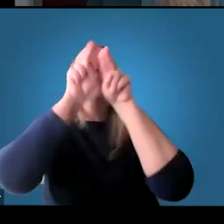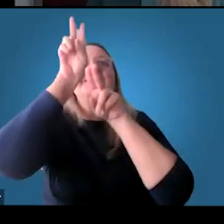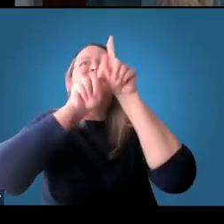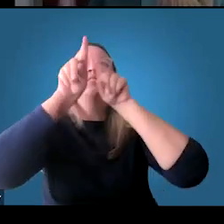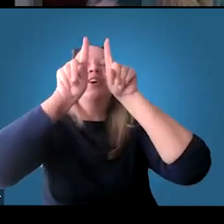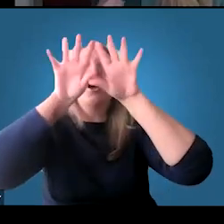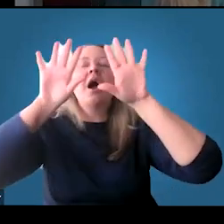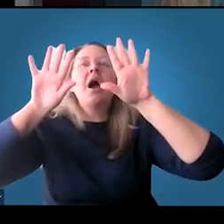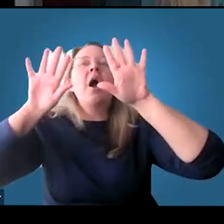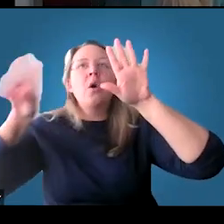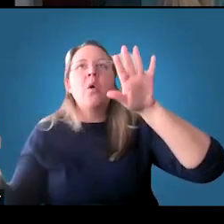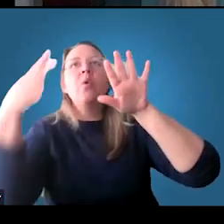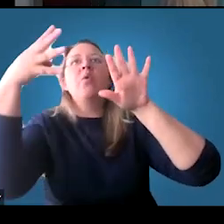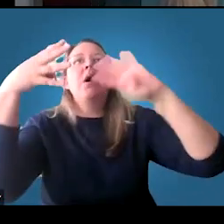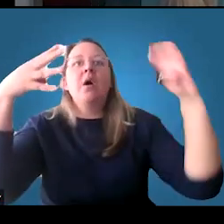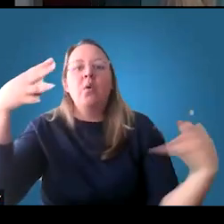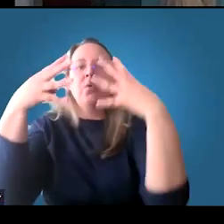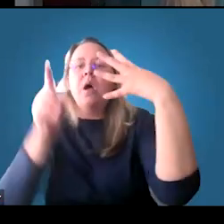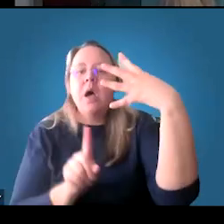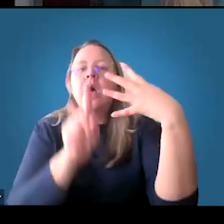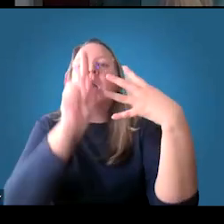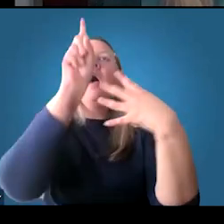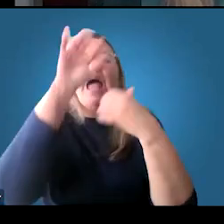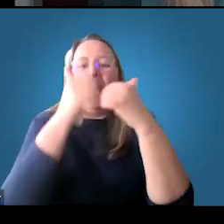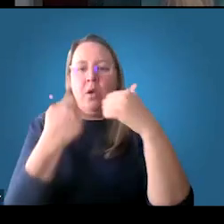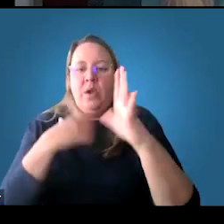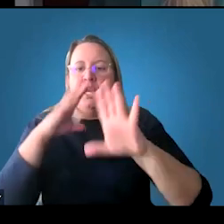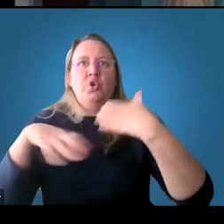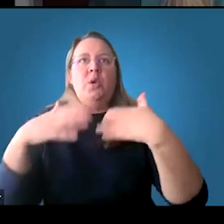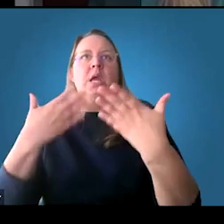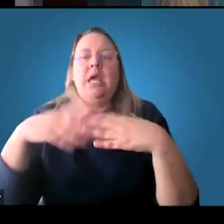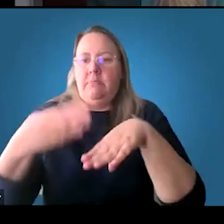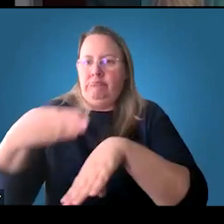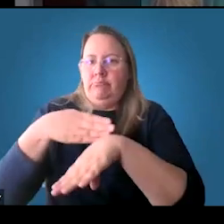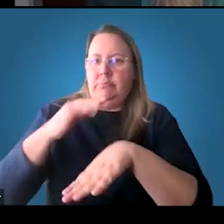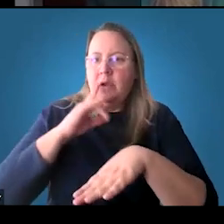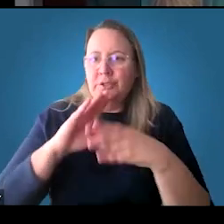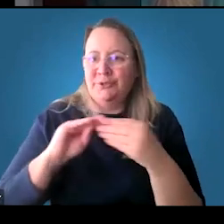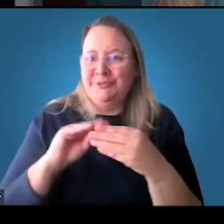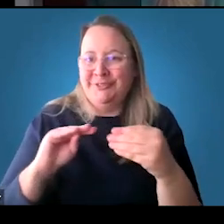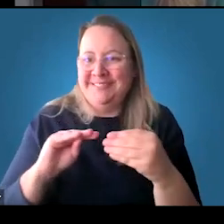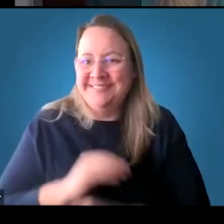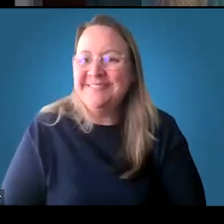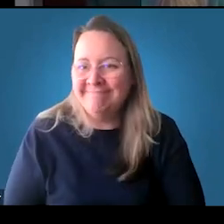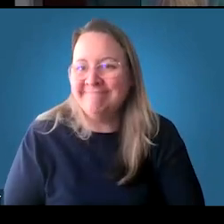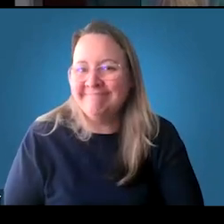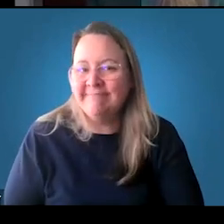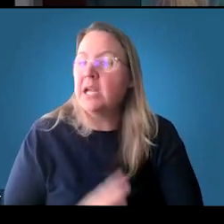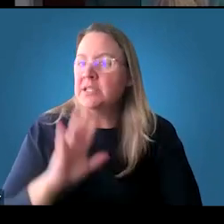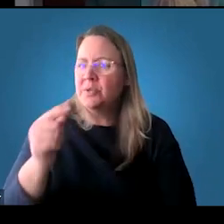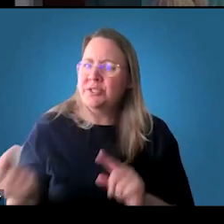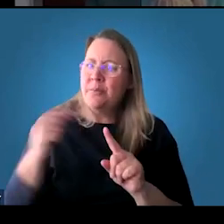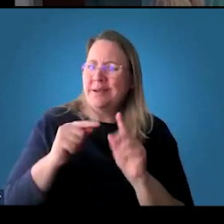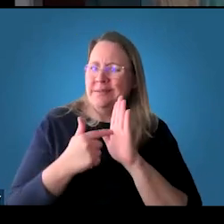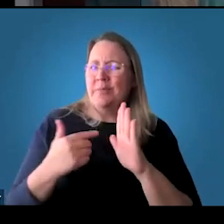practice in which we can assess how we're doing and tell the story of that impact. So let's go back to young storytellers for a